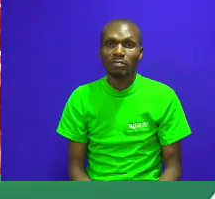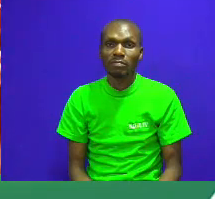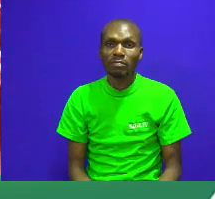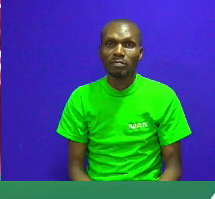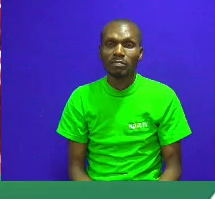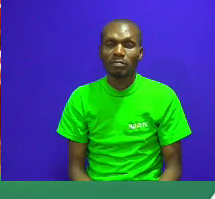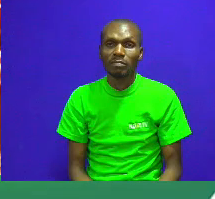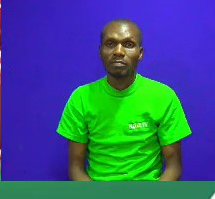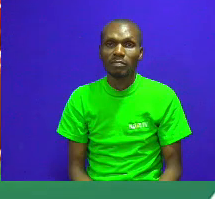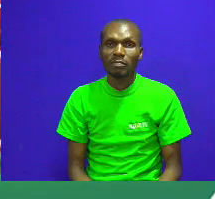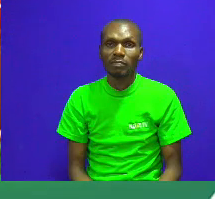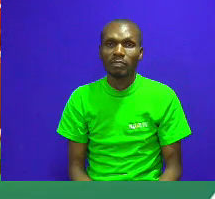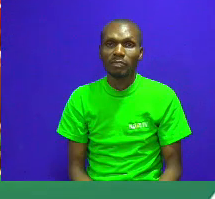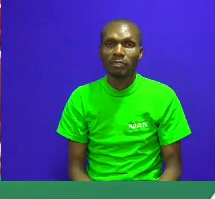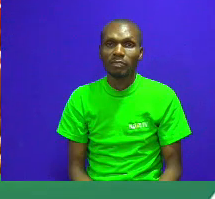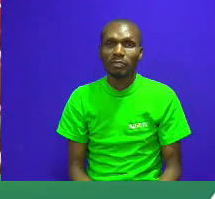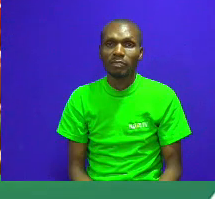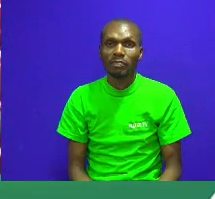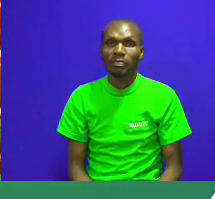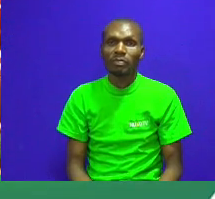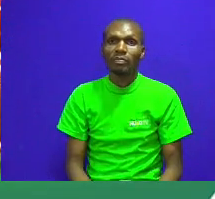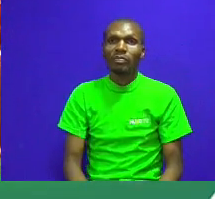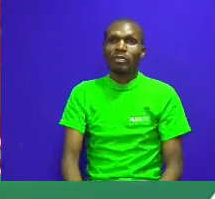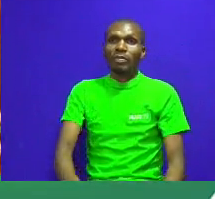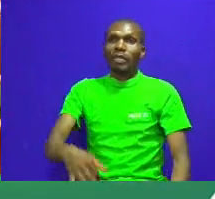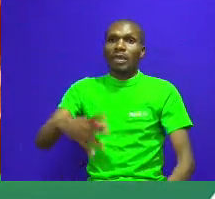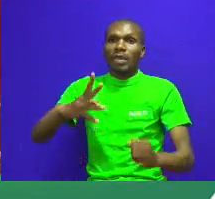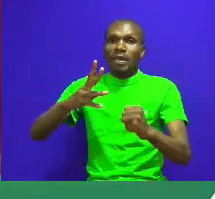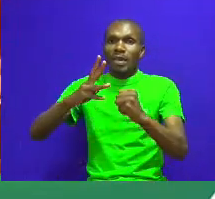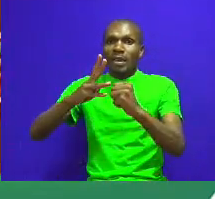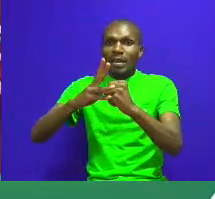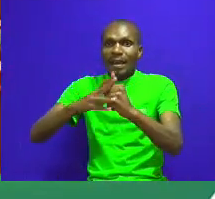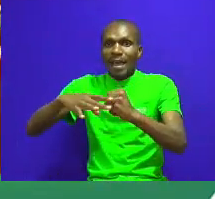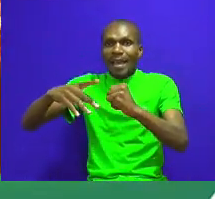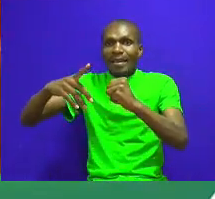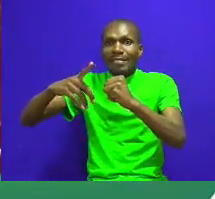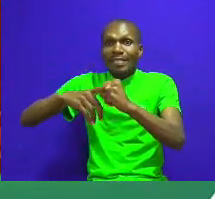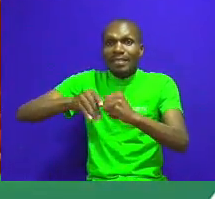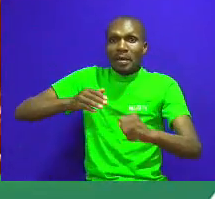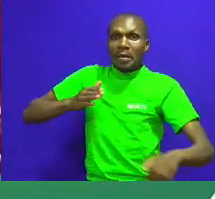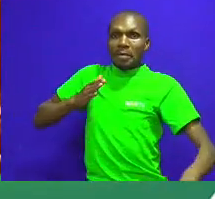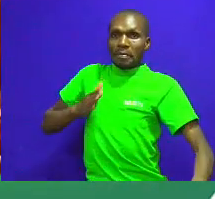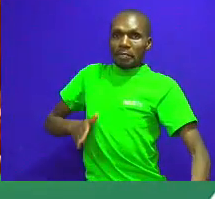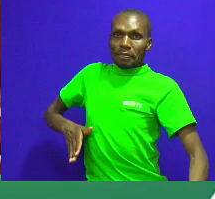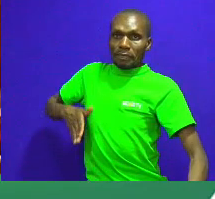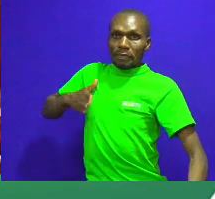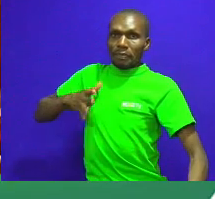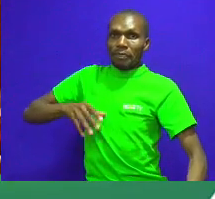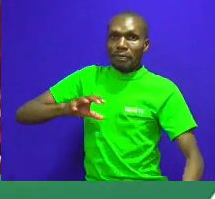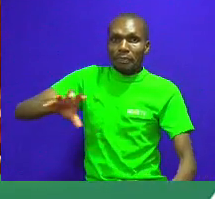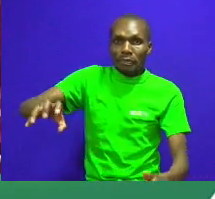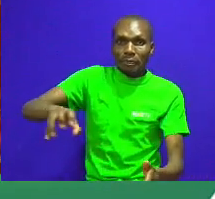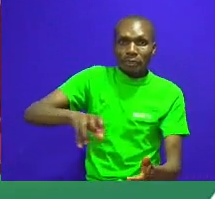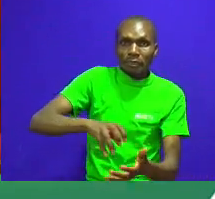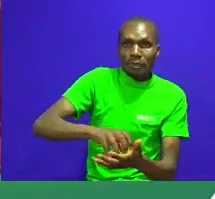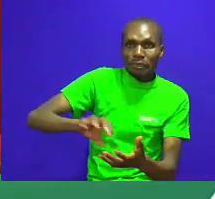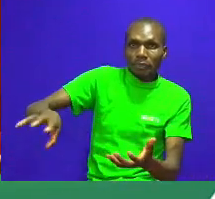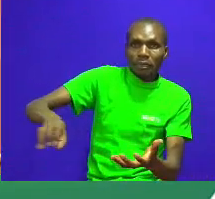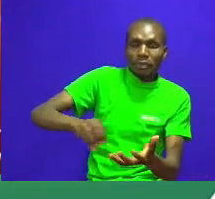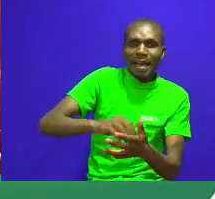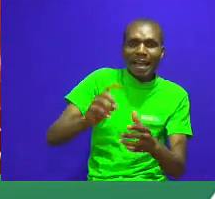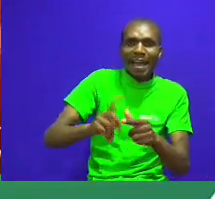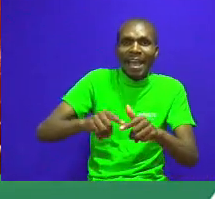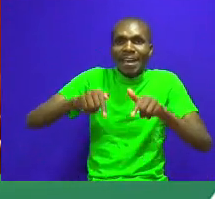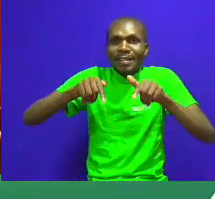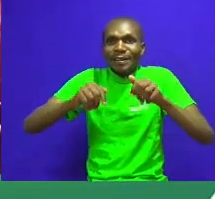Today, this is the 96th Naivas opening. In those 96, we participated almost in all of them. And today we are very